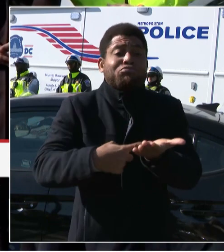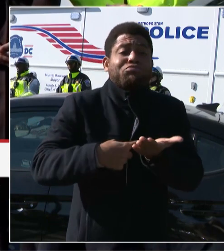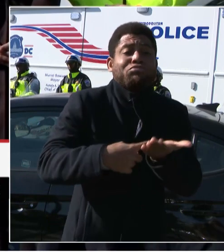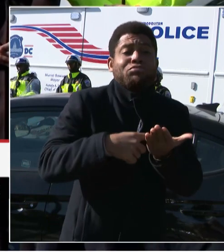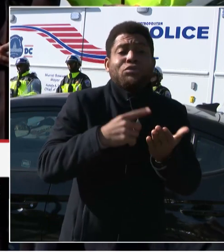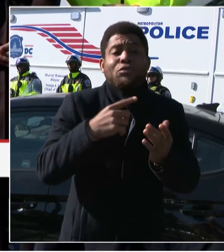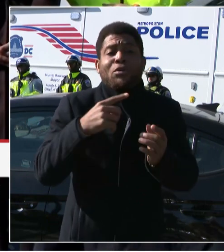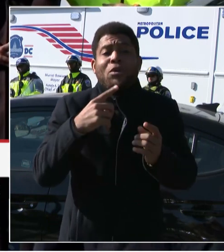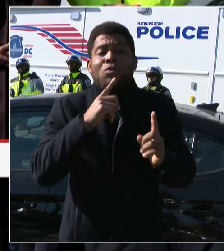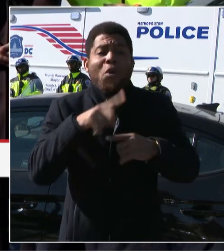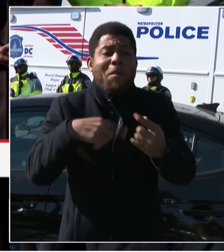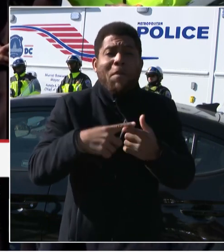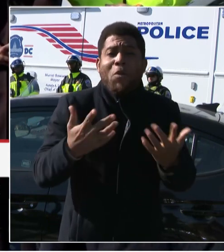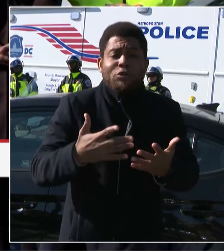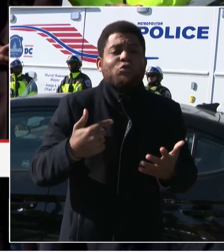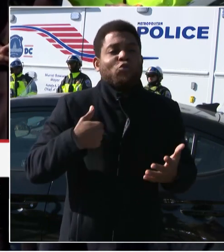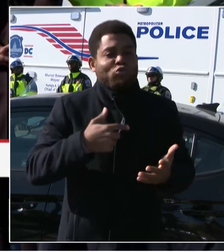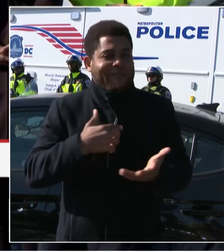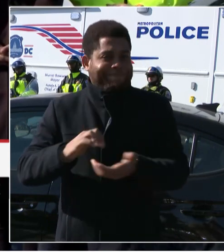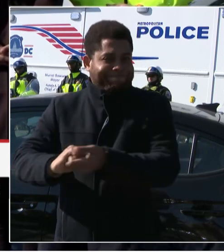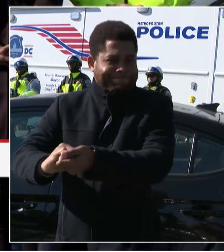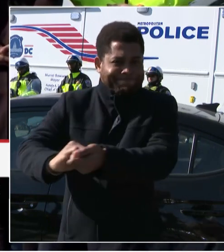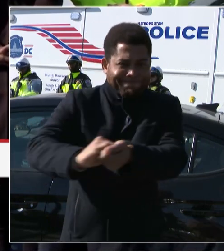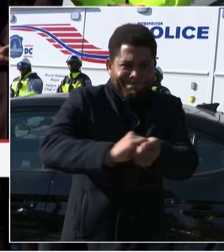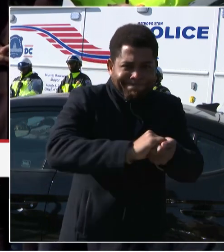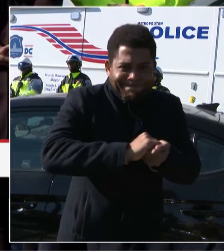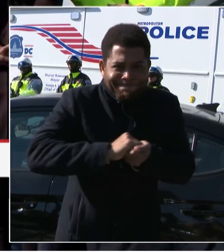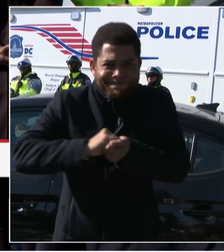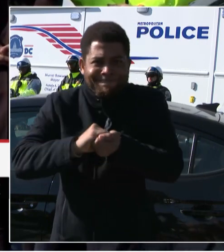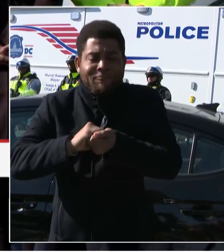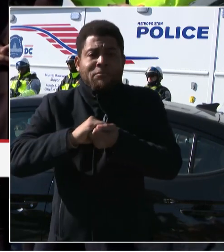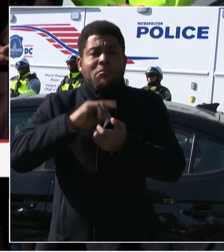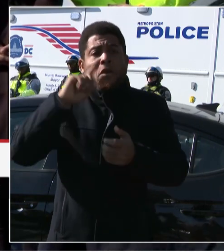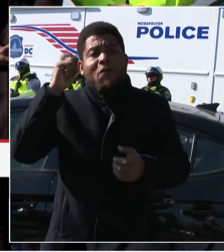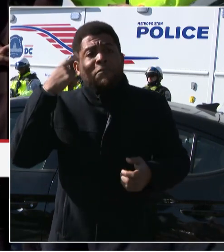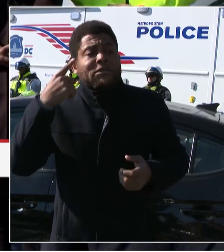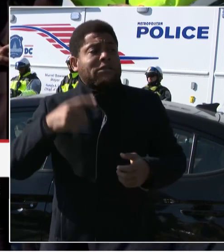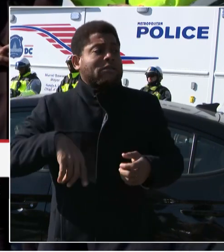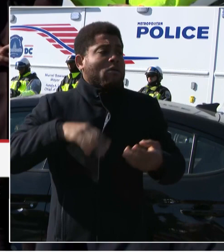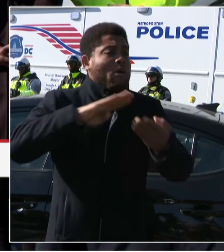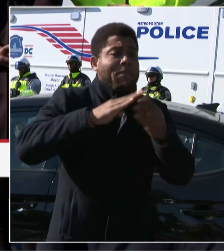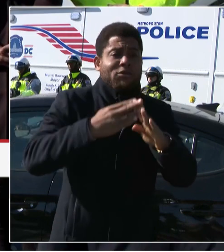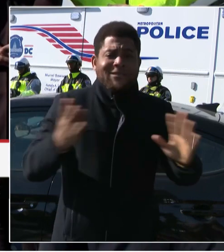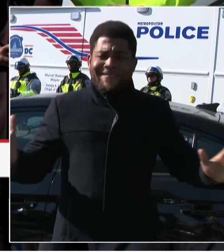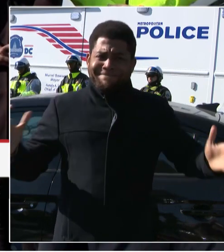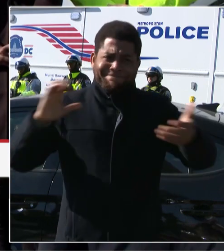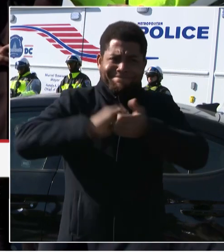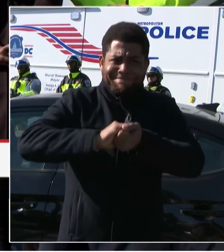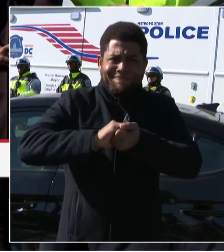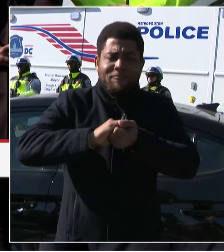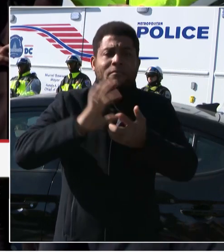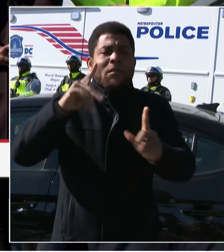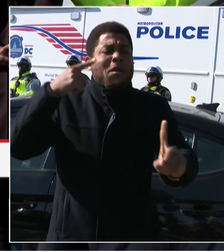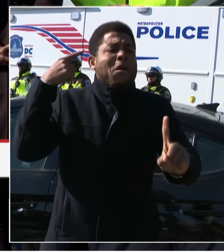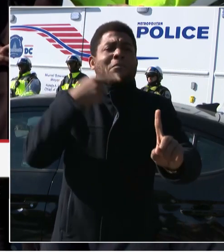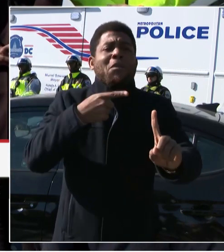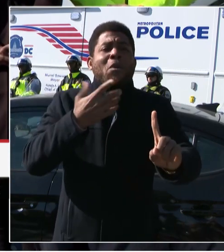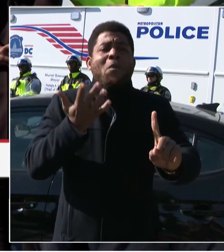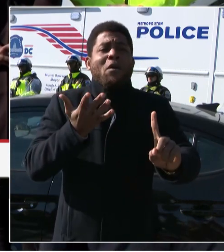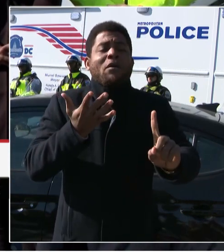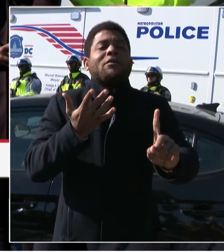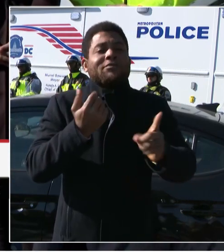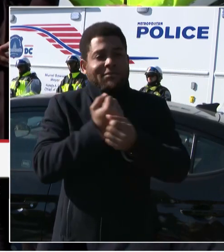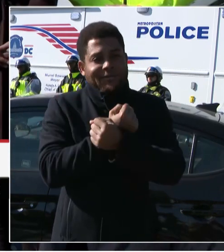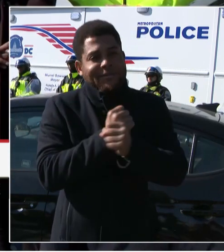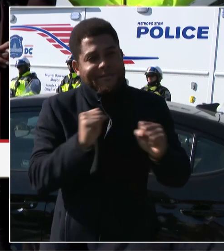the community, to increase safety in our neighborhoods. Last week, Mayor Bowser introduced the Addressing